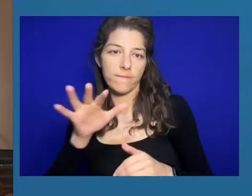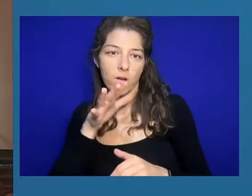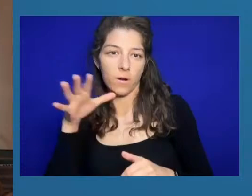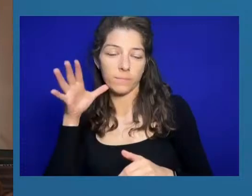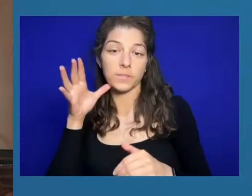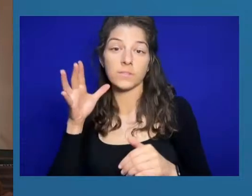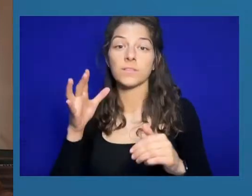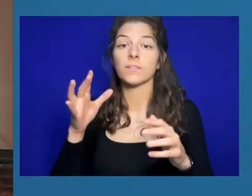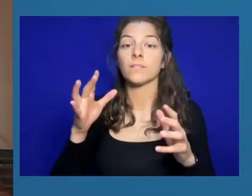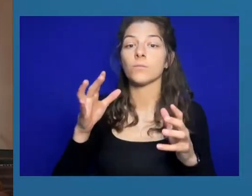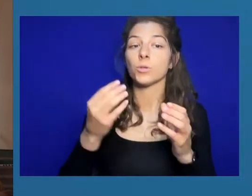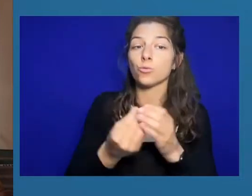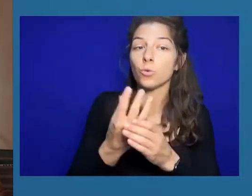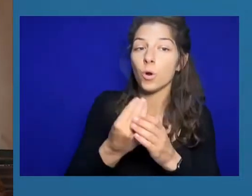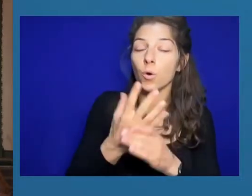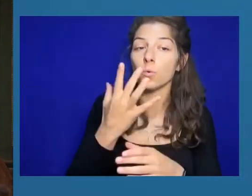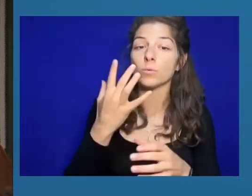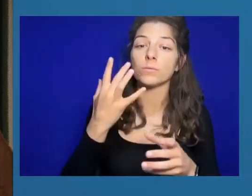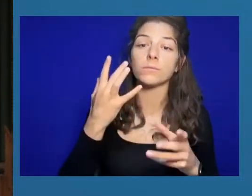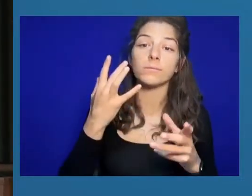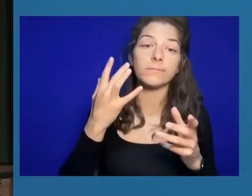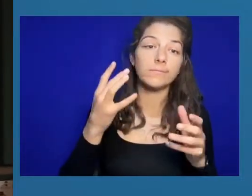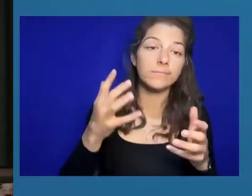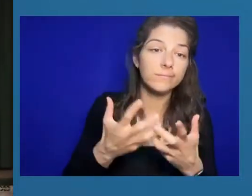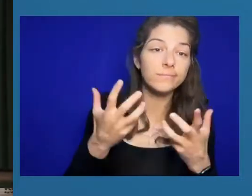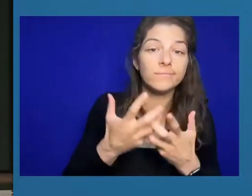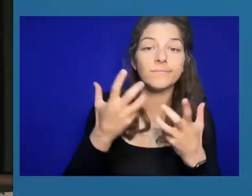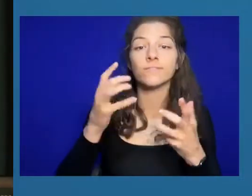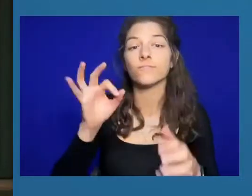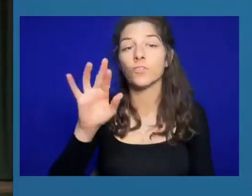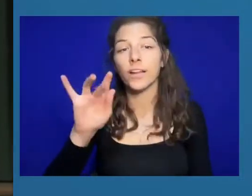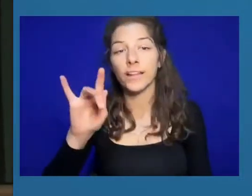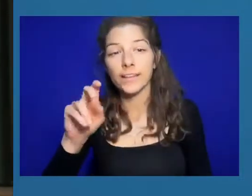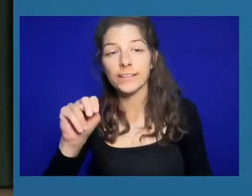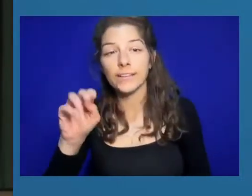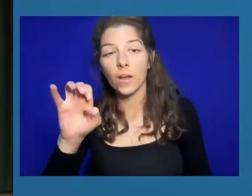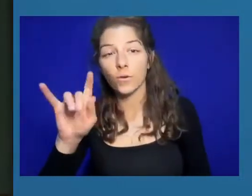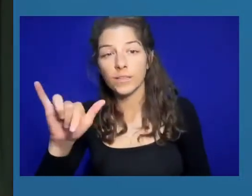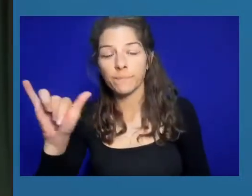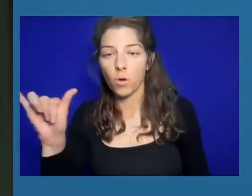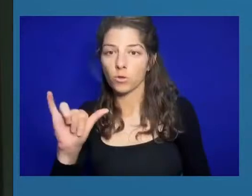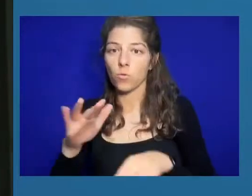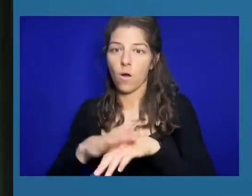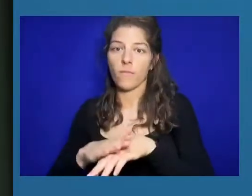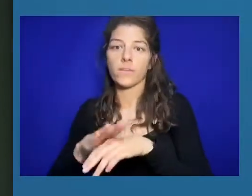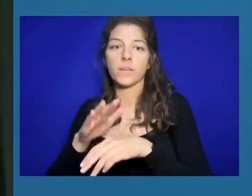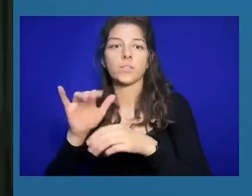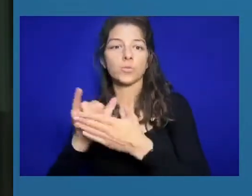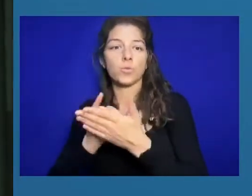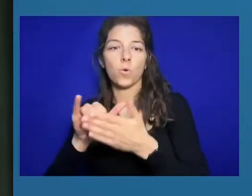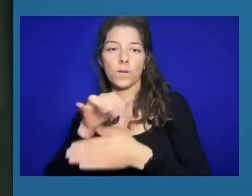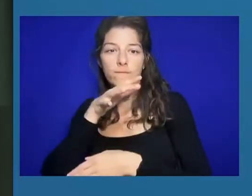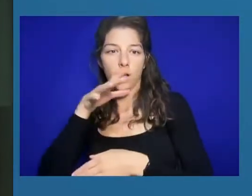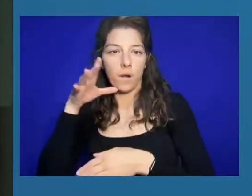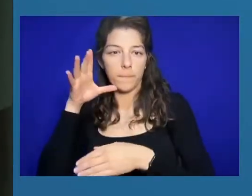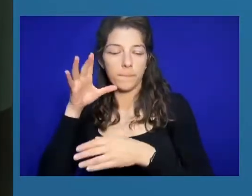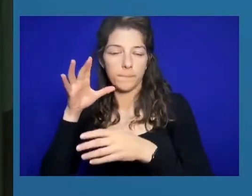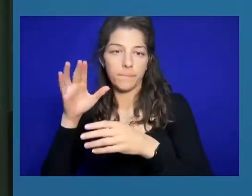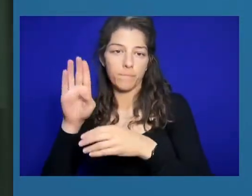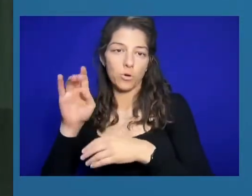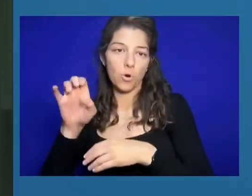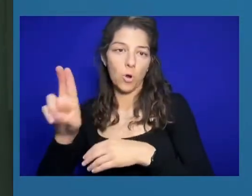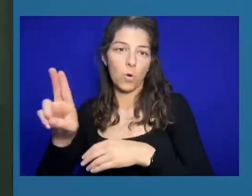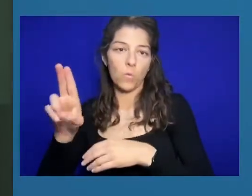leafy greens in Franklin County. I'm also on the New York Farm Bureau State Board of Directors and serve